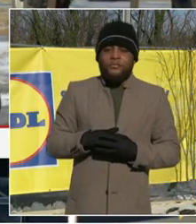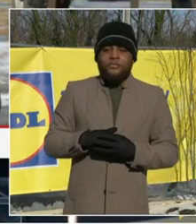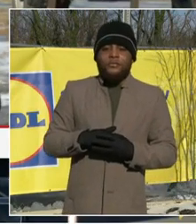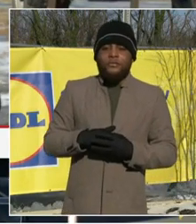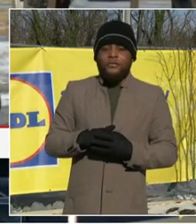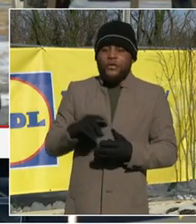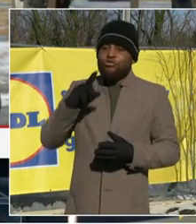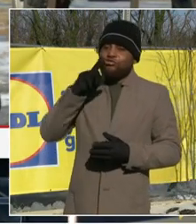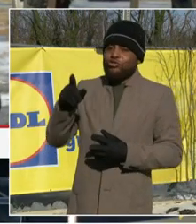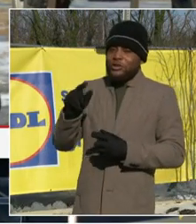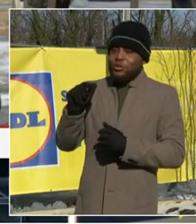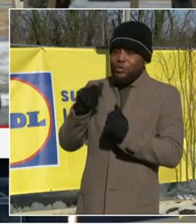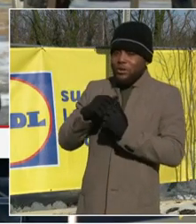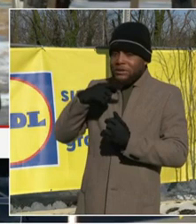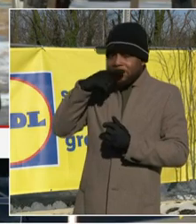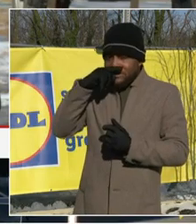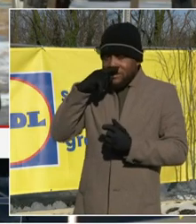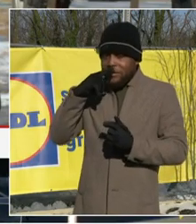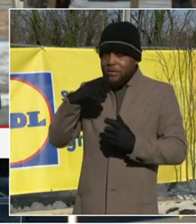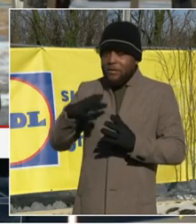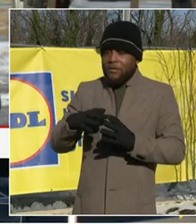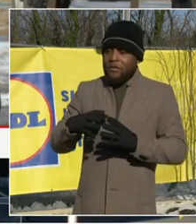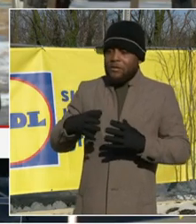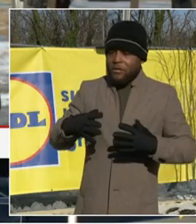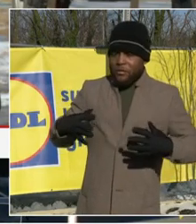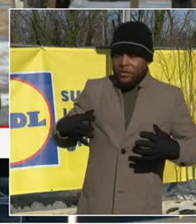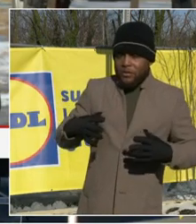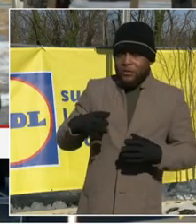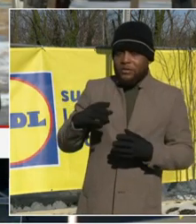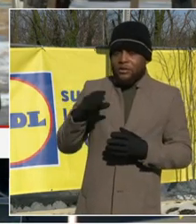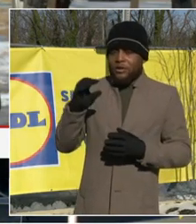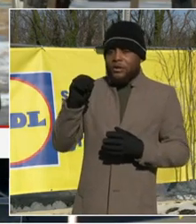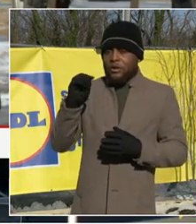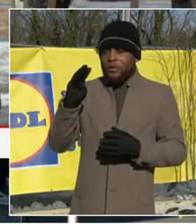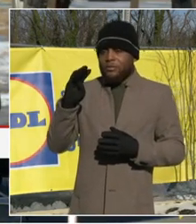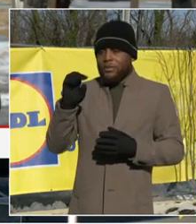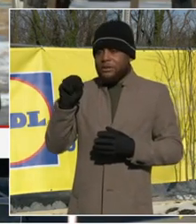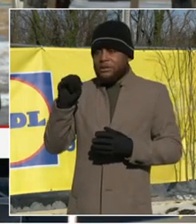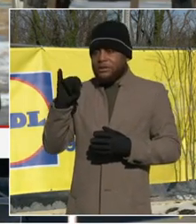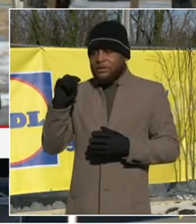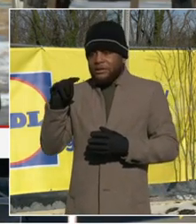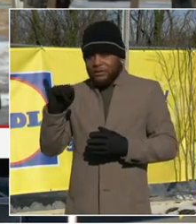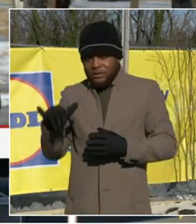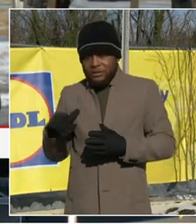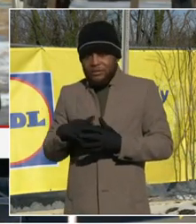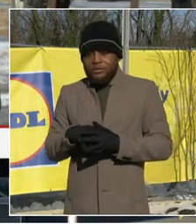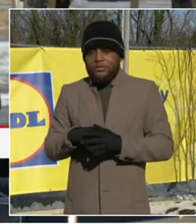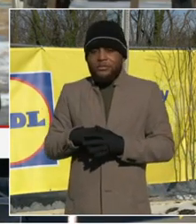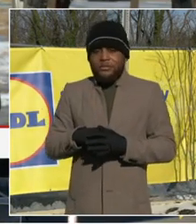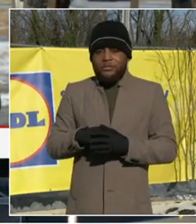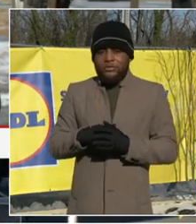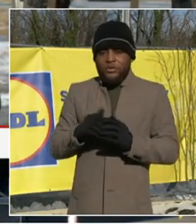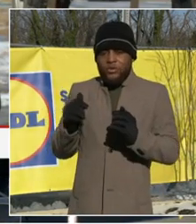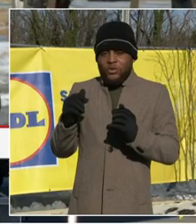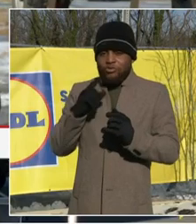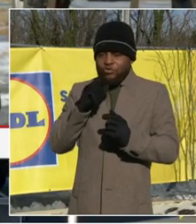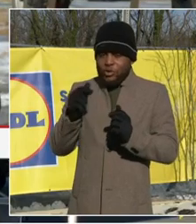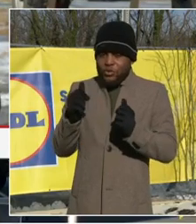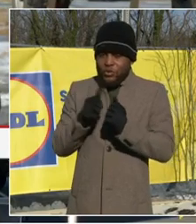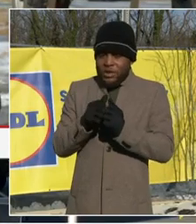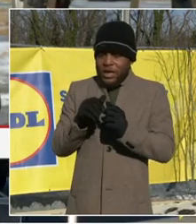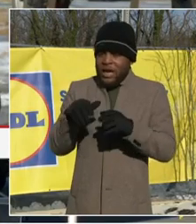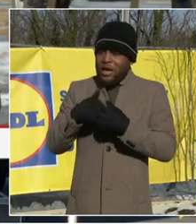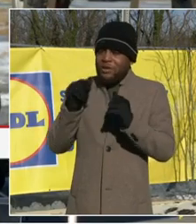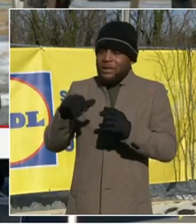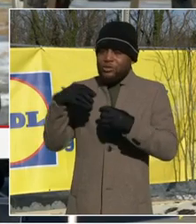obesity. Yep. How are the stores impacting that issue in the city? Well, childhood obesity is a